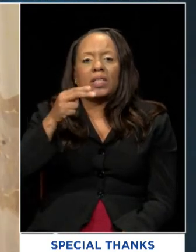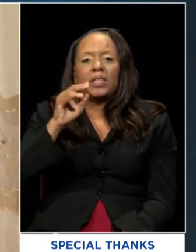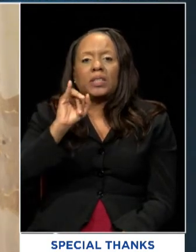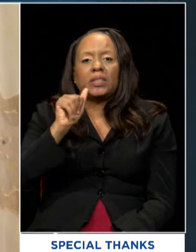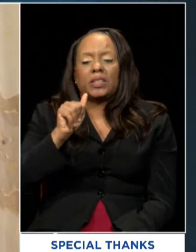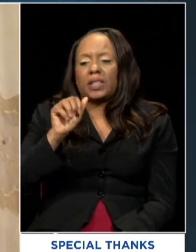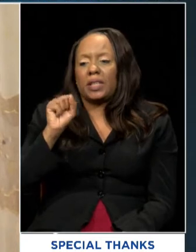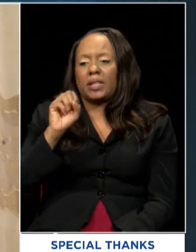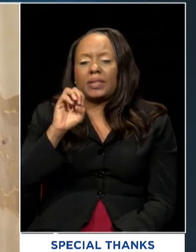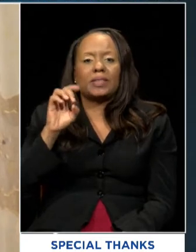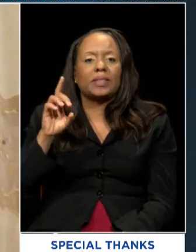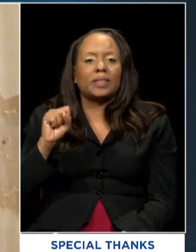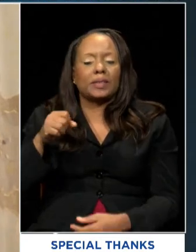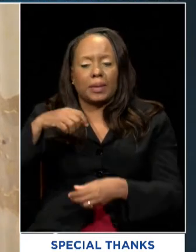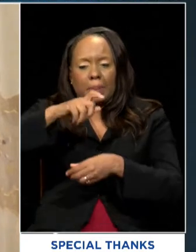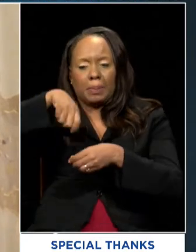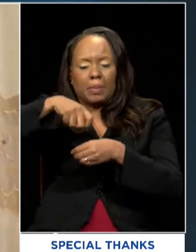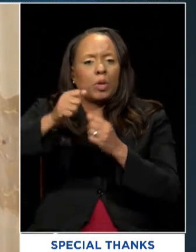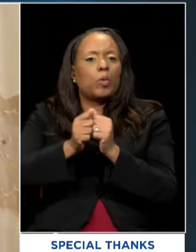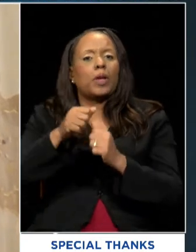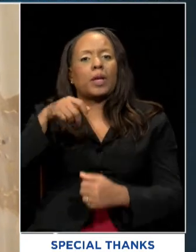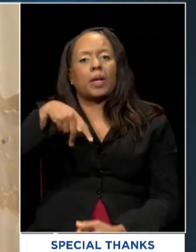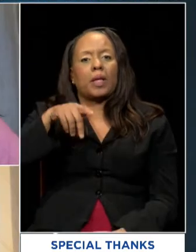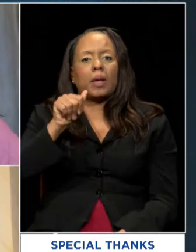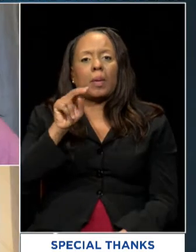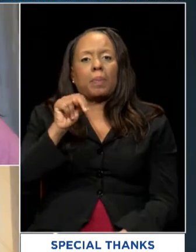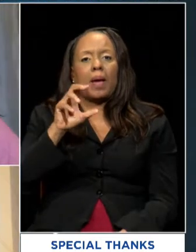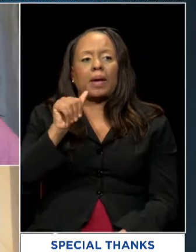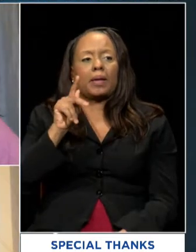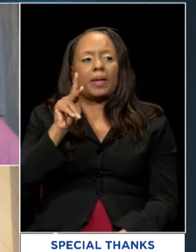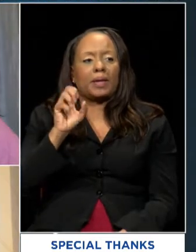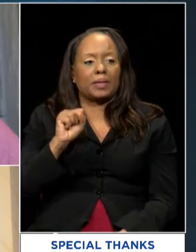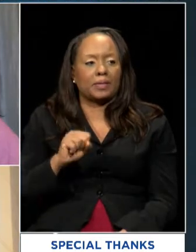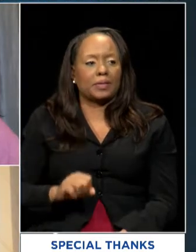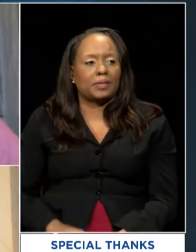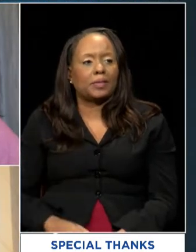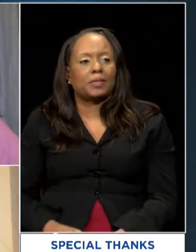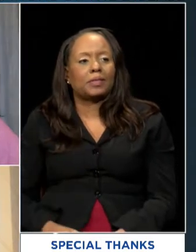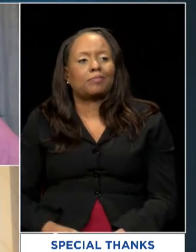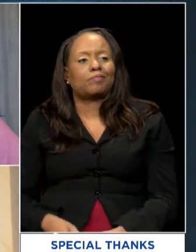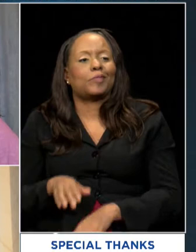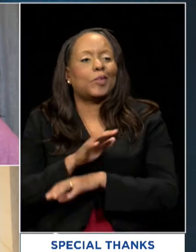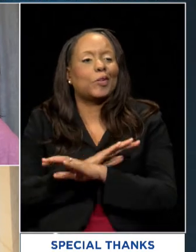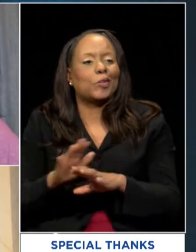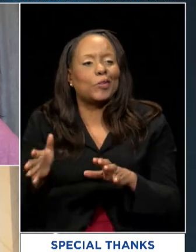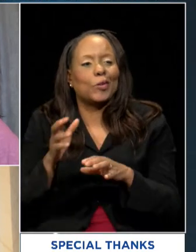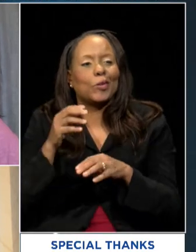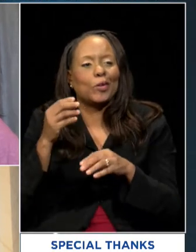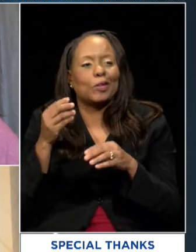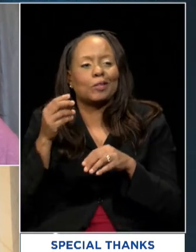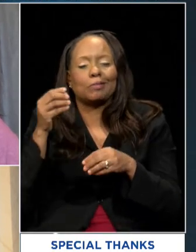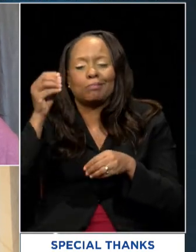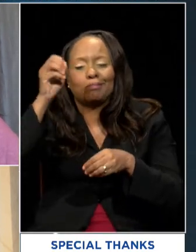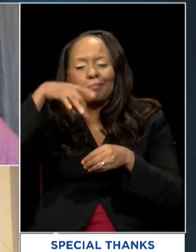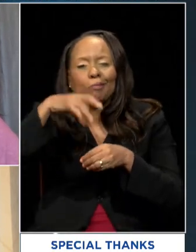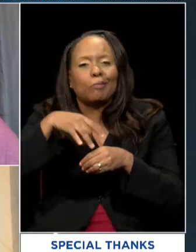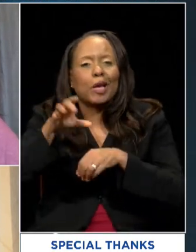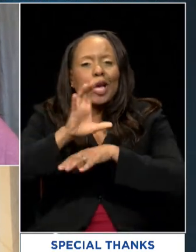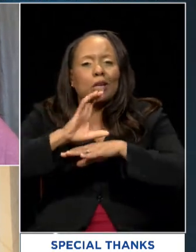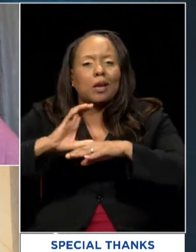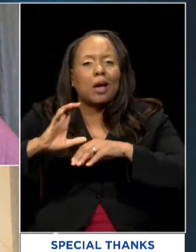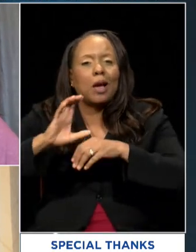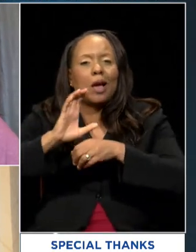pancakes is a way to increase your fiber intake. Forget the chocolate chips. You can use you can use